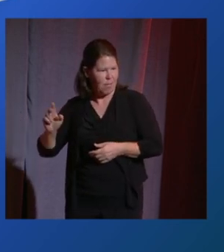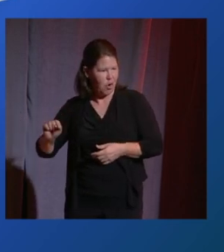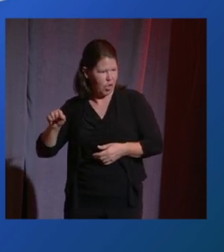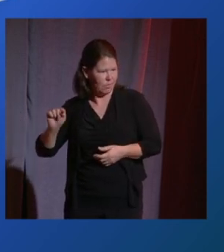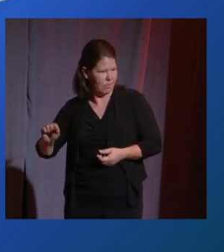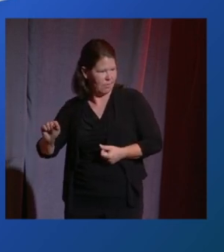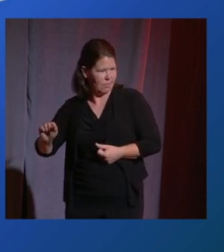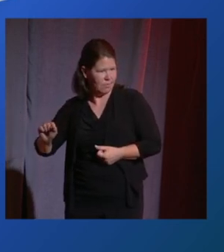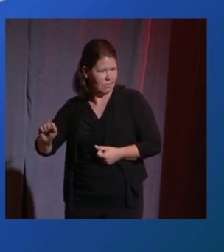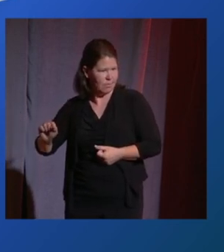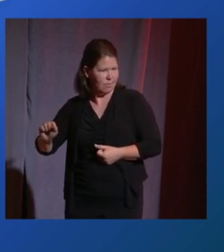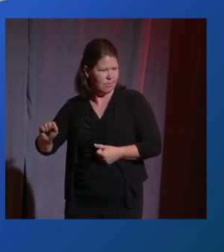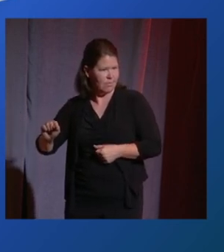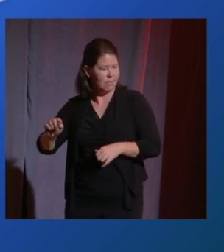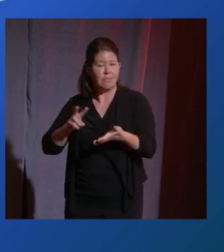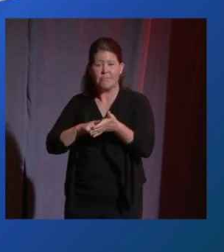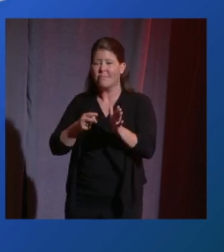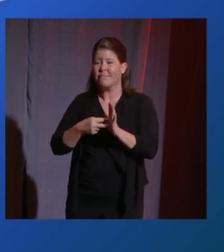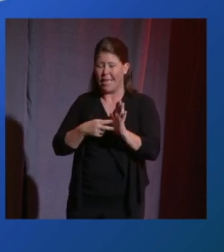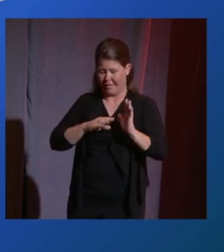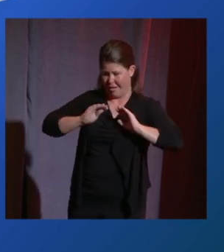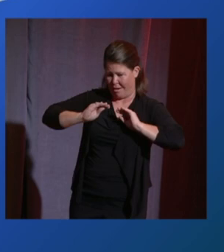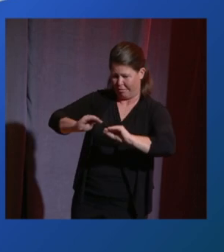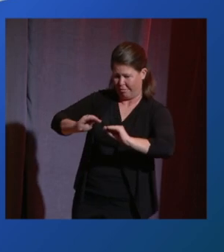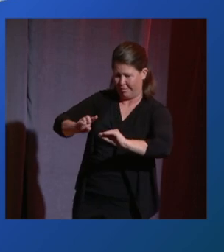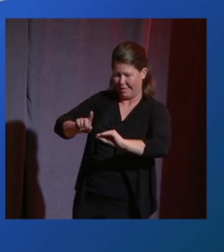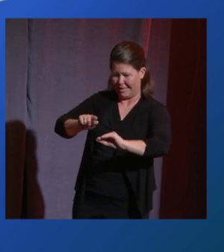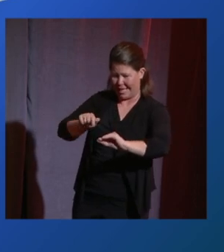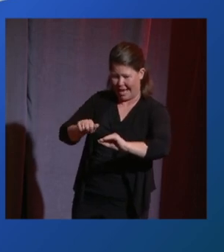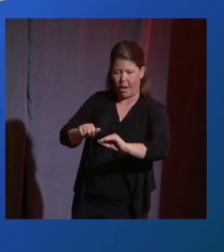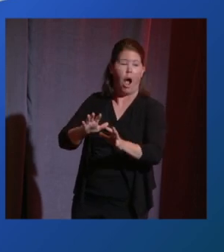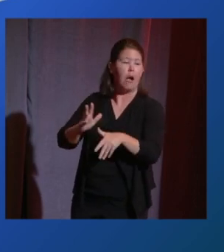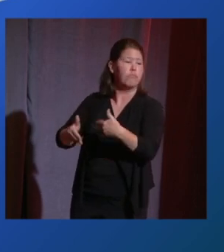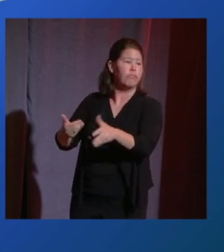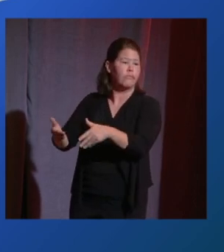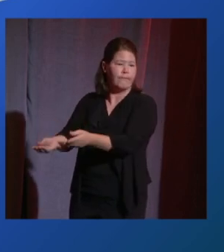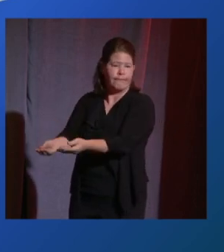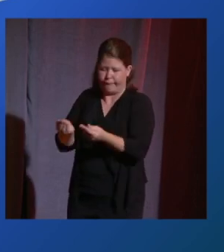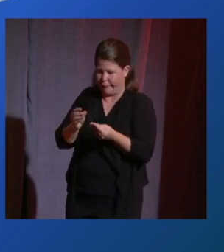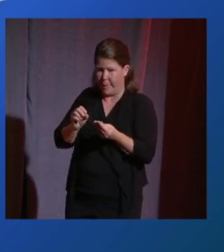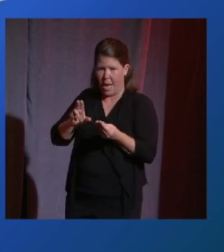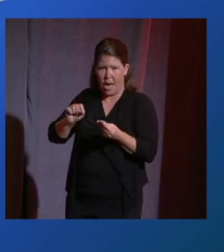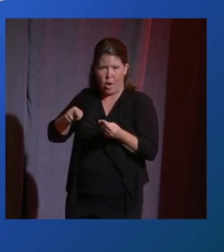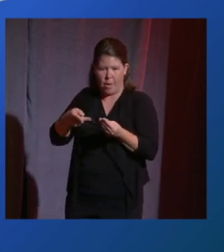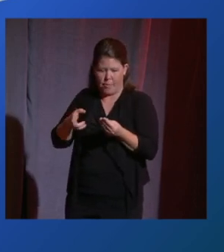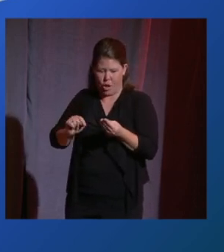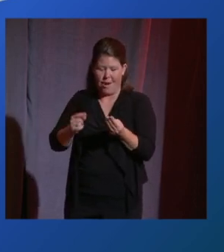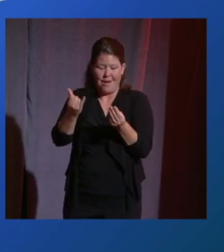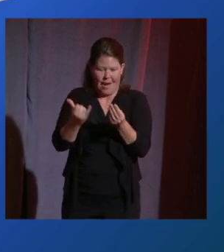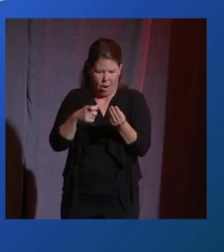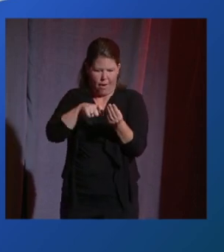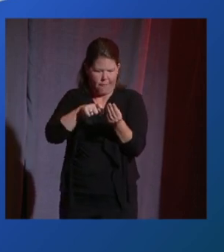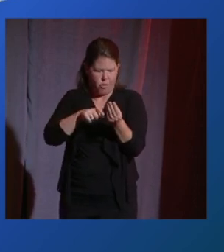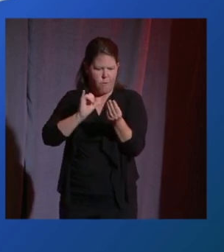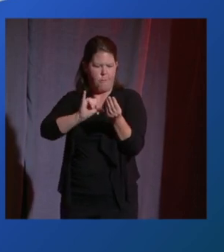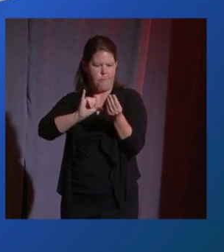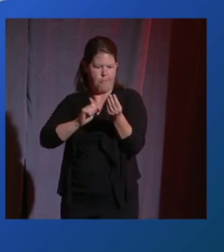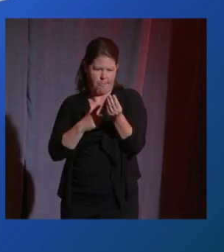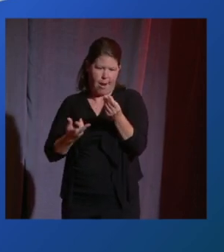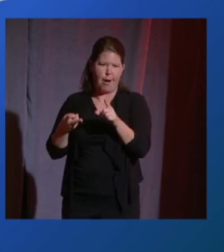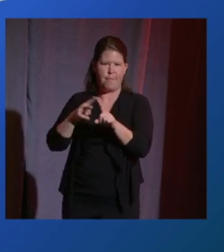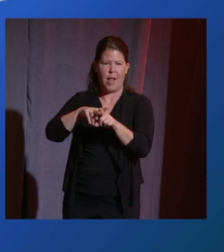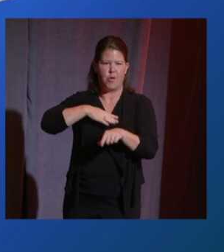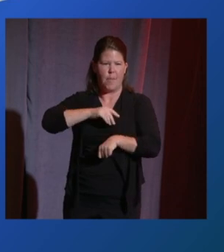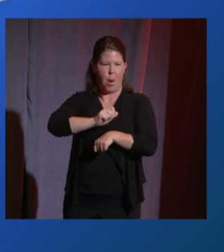at the at the data and see how you're going to incorporate it in into your workflow um one analogy I have is